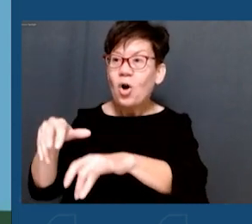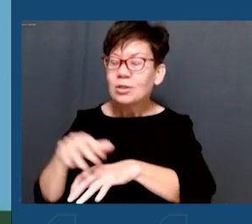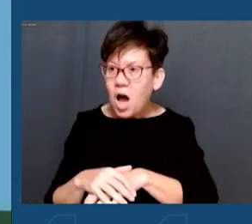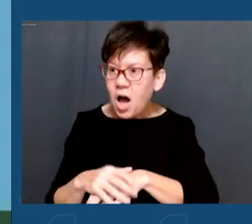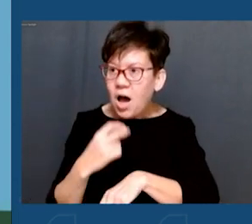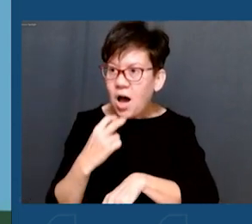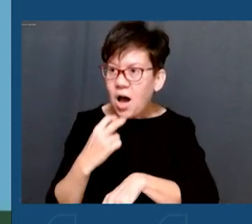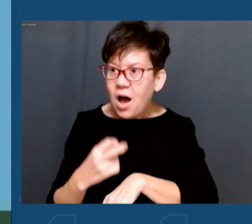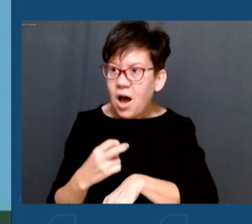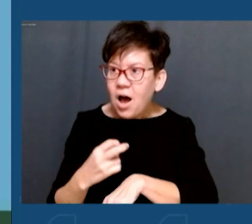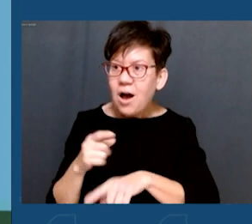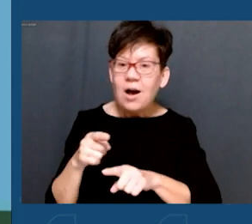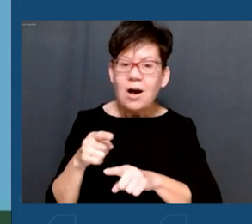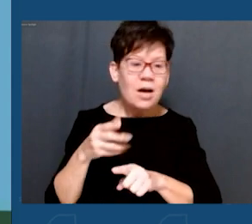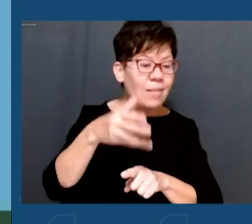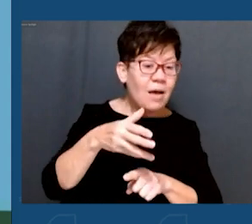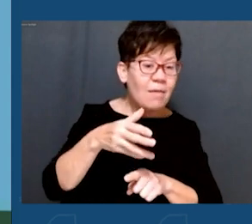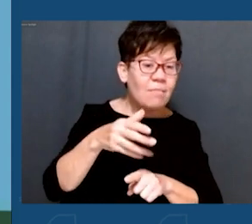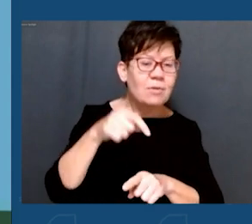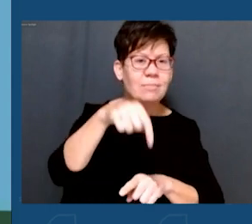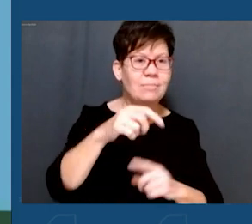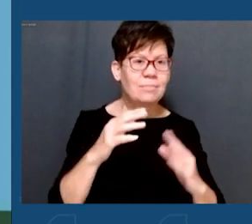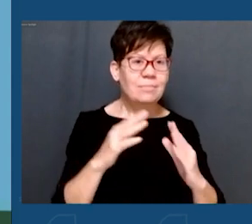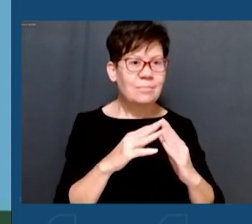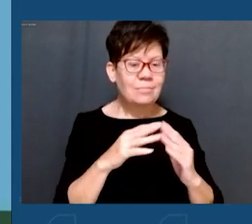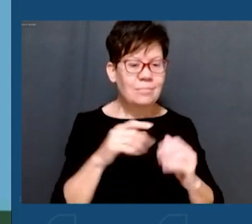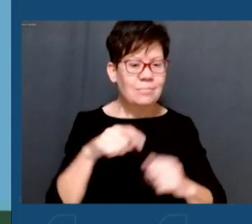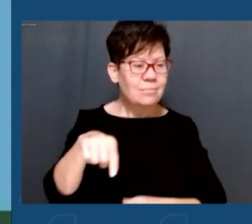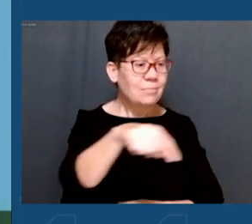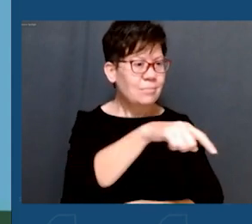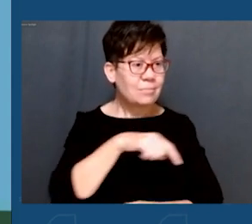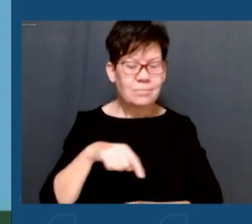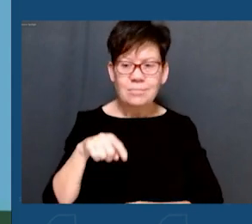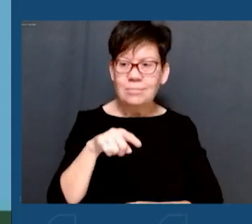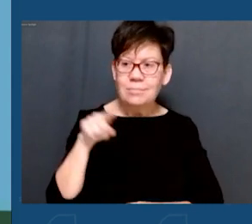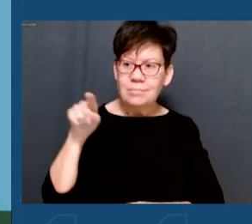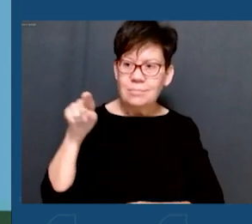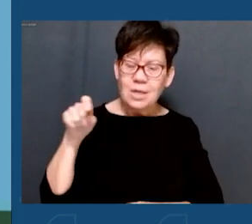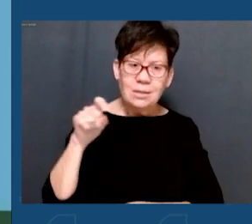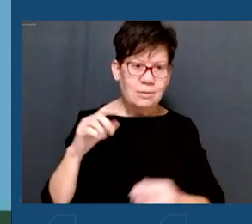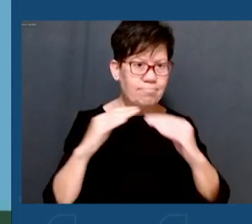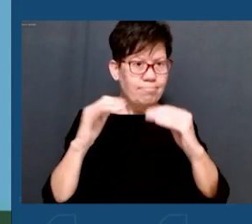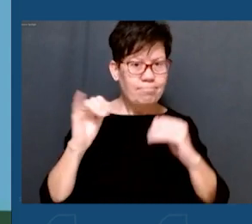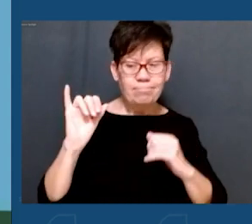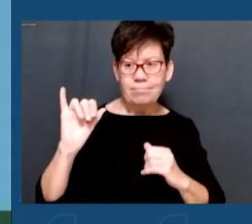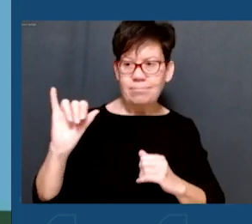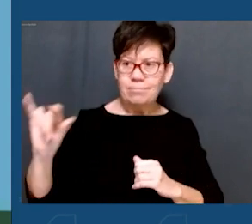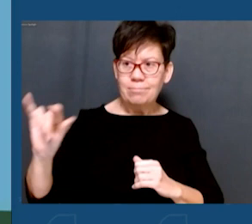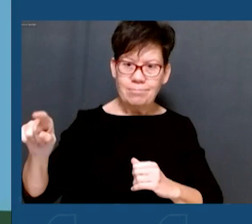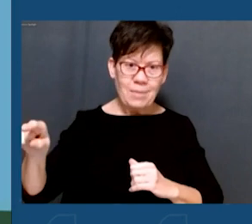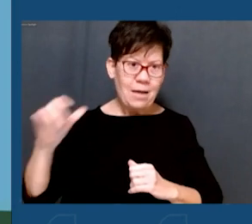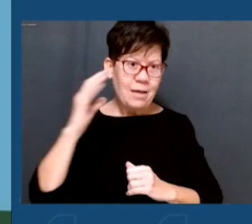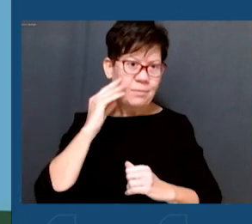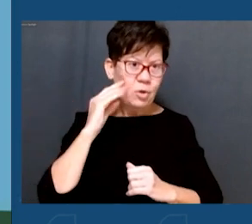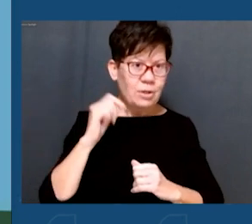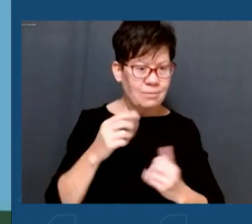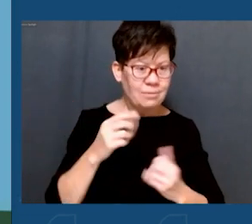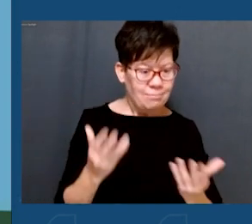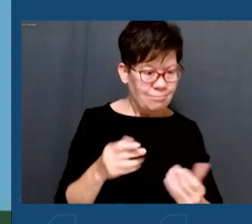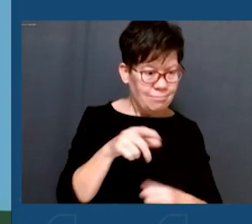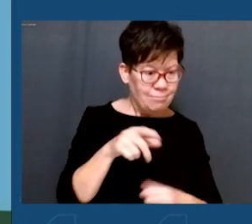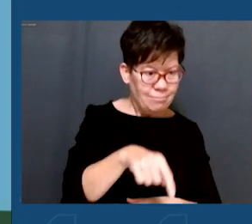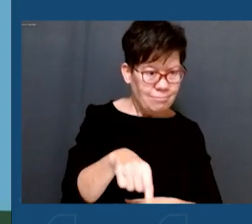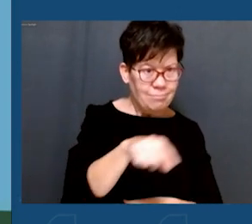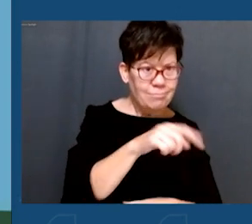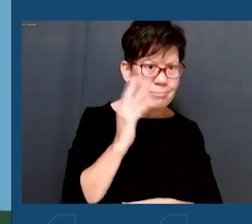be extraordinary. It has to meet the experience out there. And so we're going to give them more reasons to stay longer. We finally